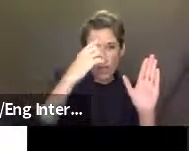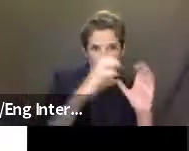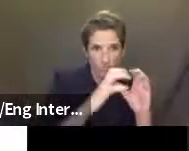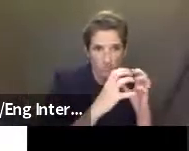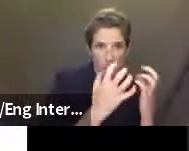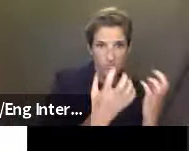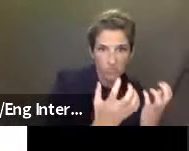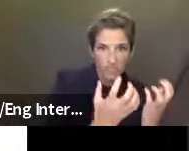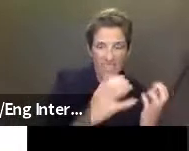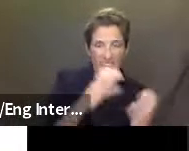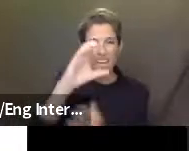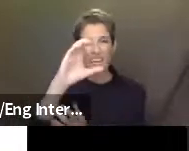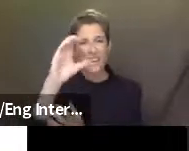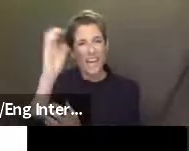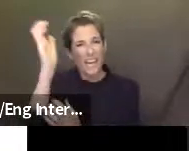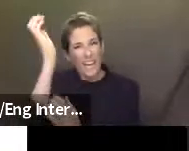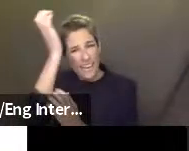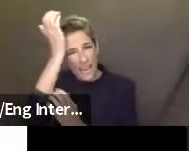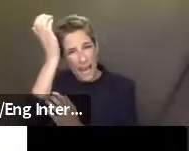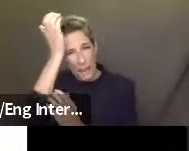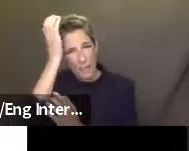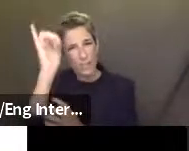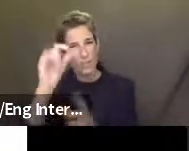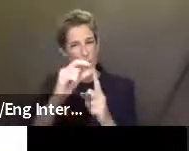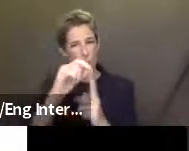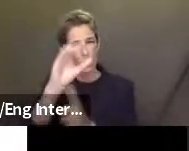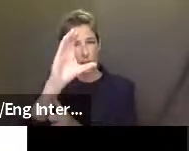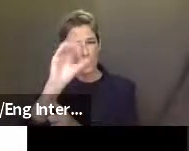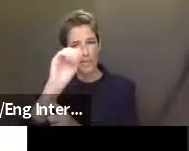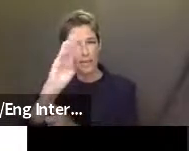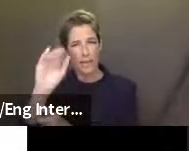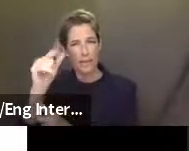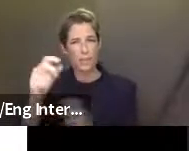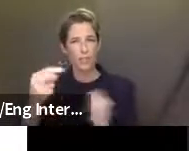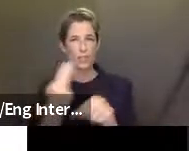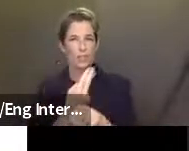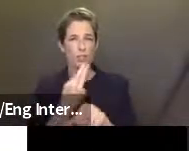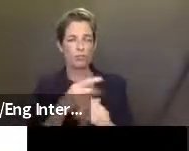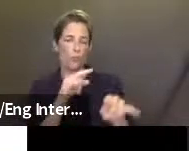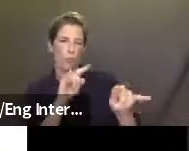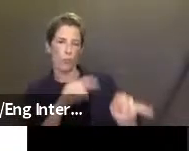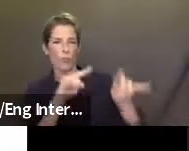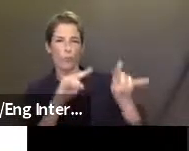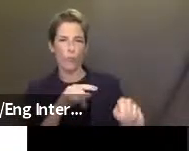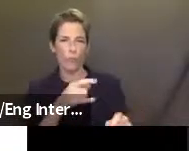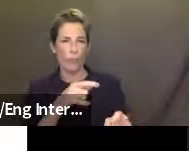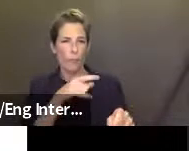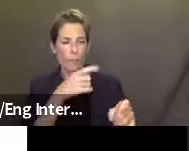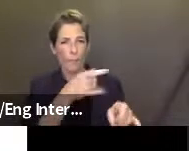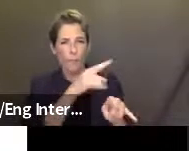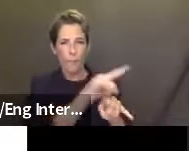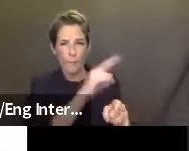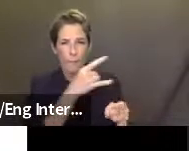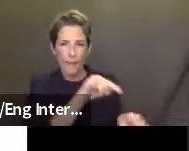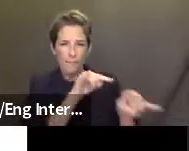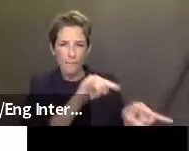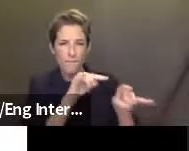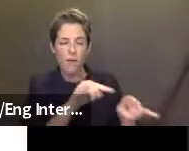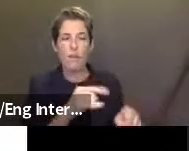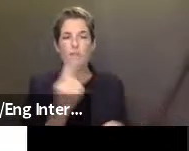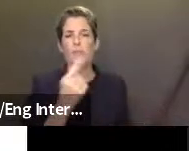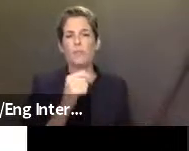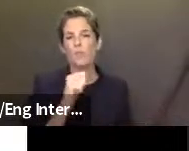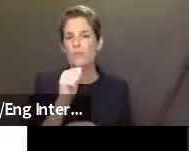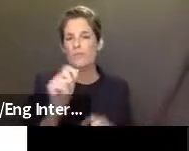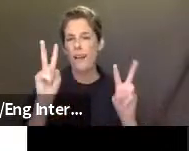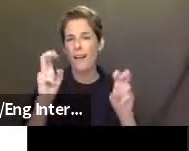is an offensive term that chastises people who are not normal. Additional acts of social stigma in the forms, for examples, of